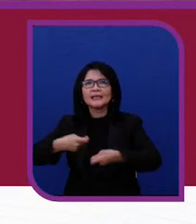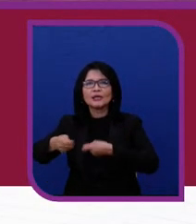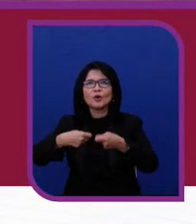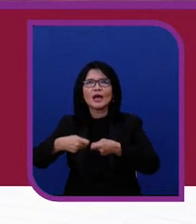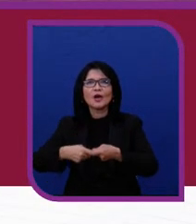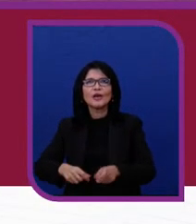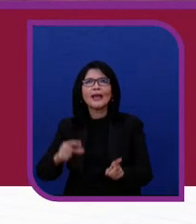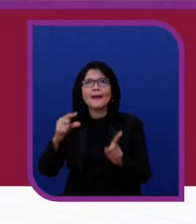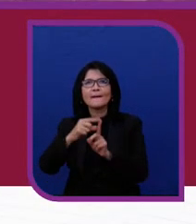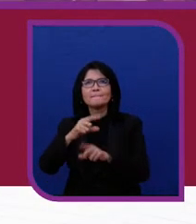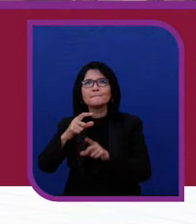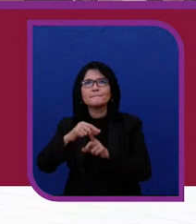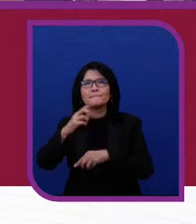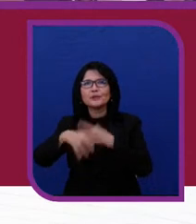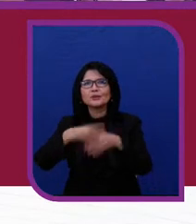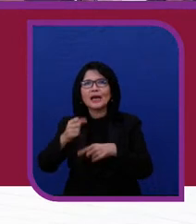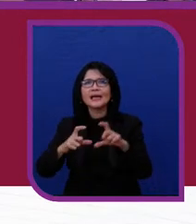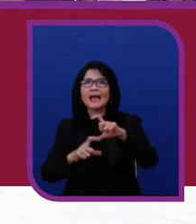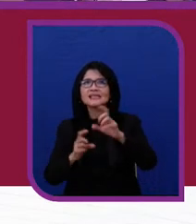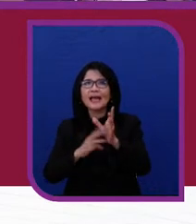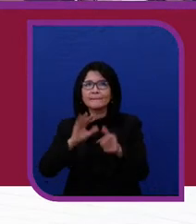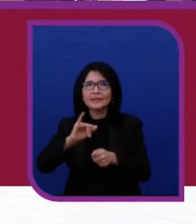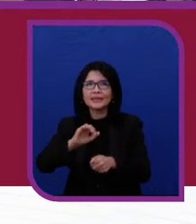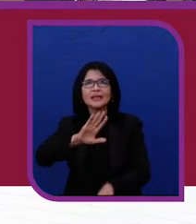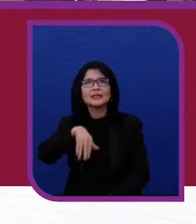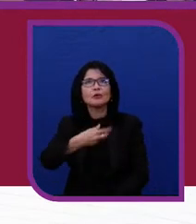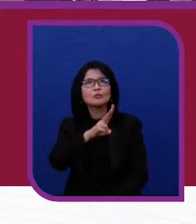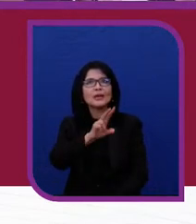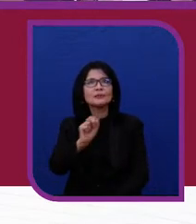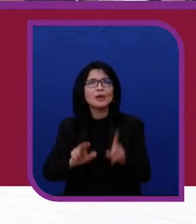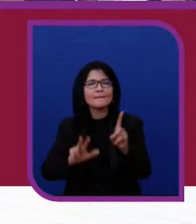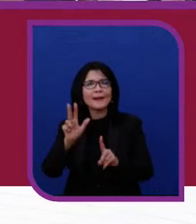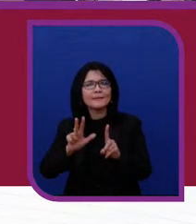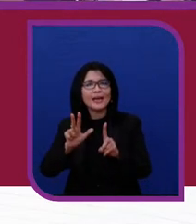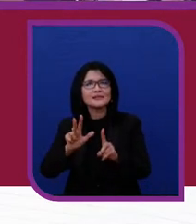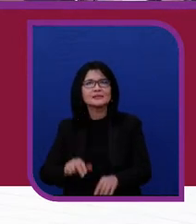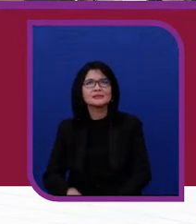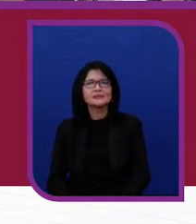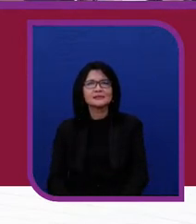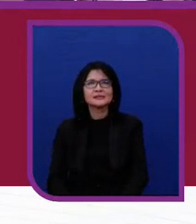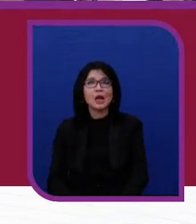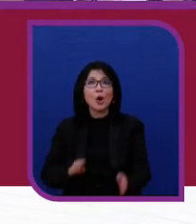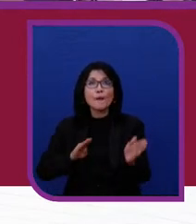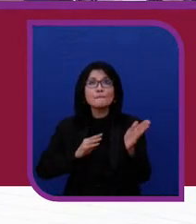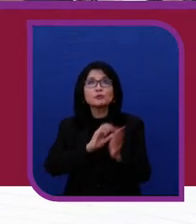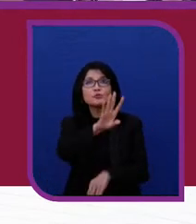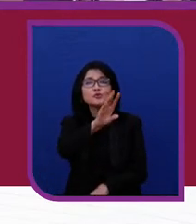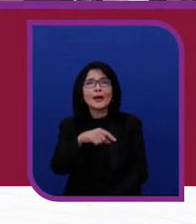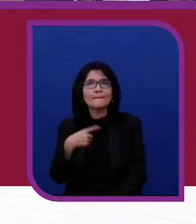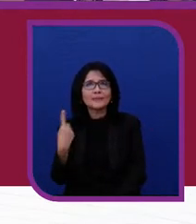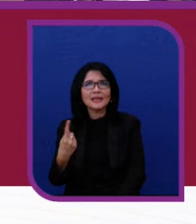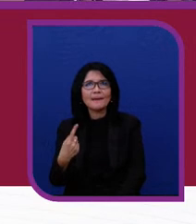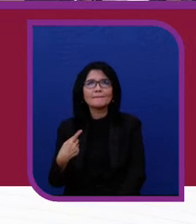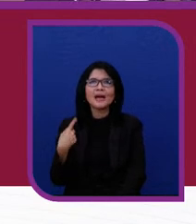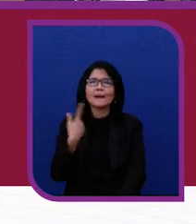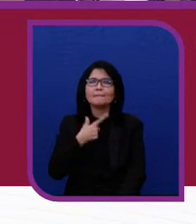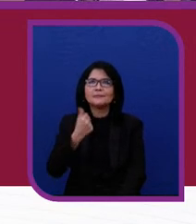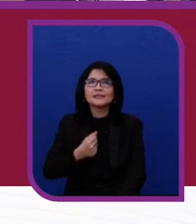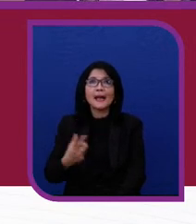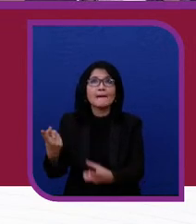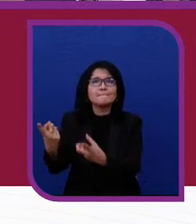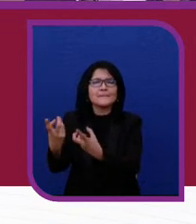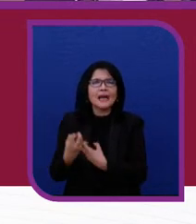track in eh during the first order dan launching party where keyboard Lex waktu performa